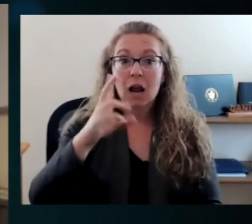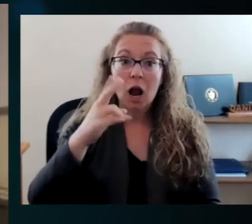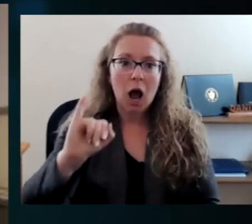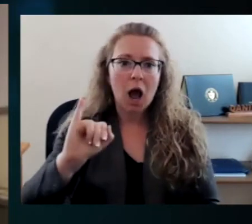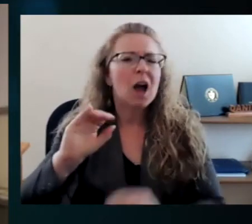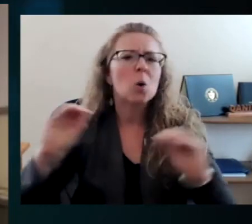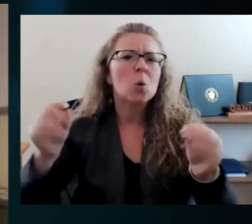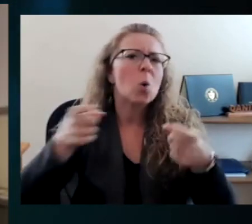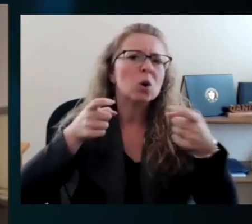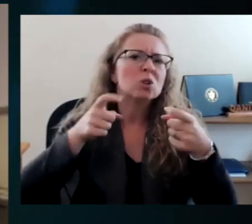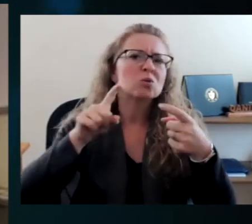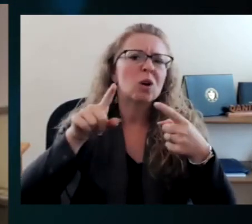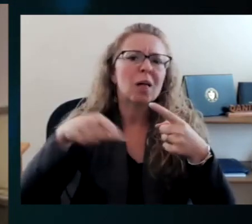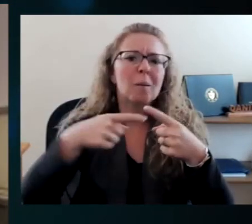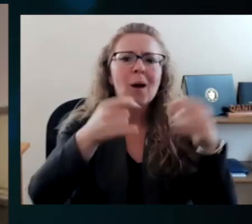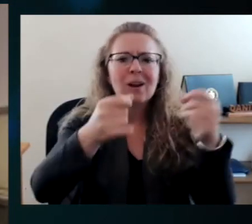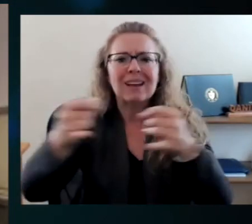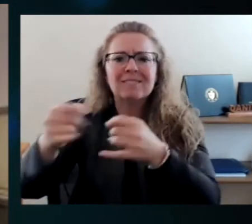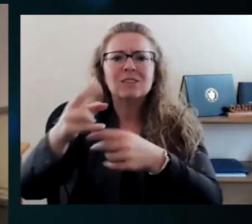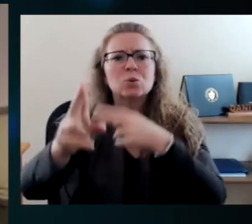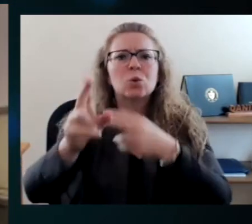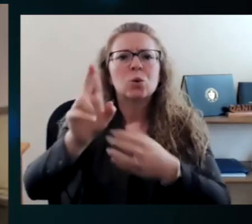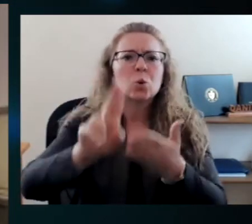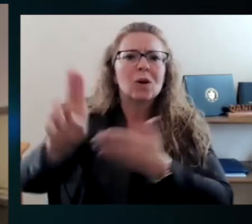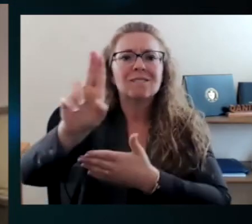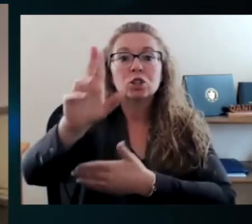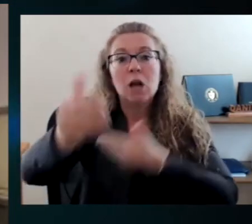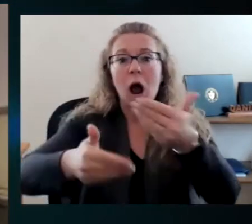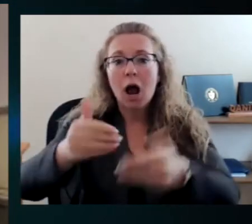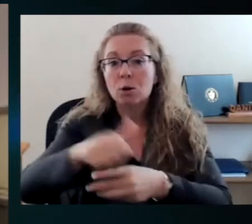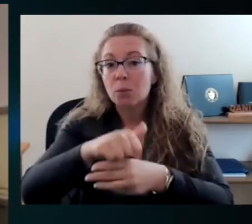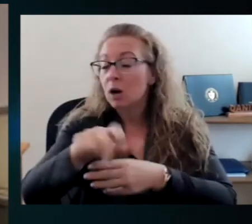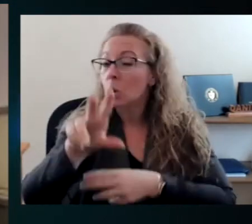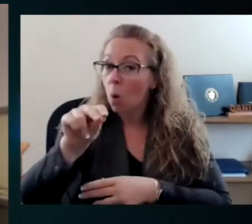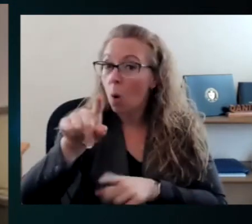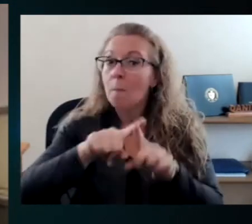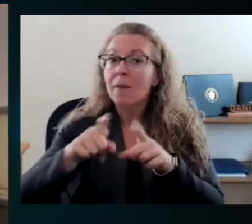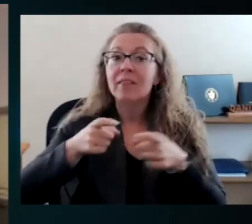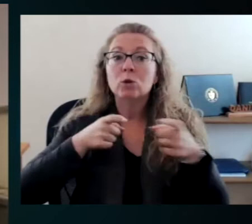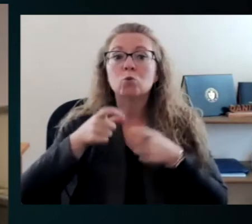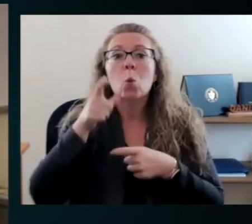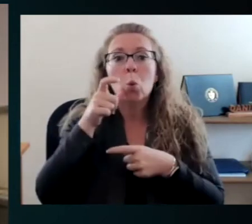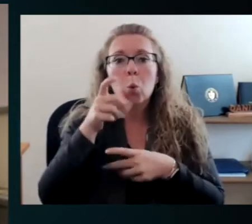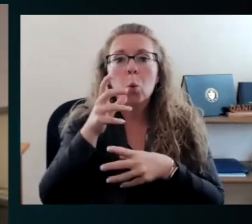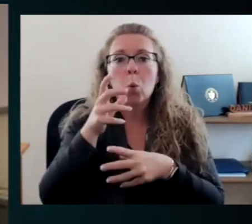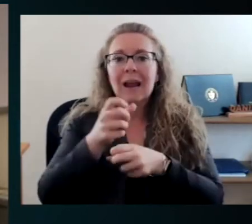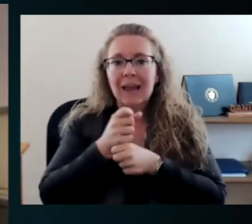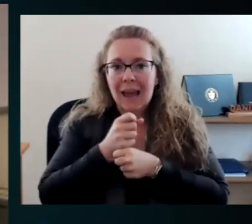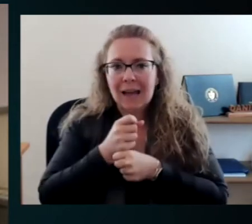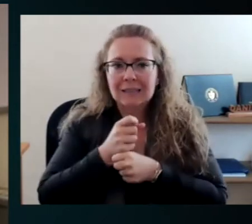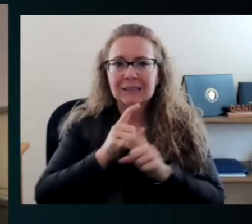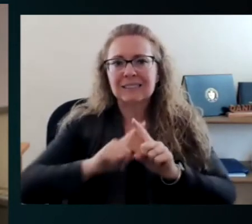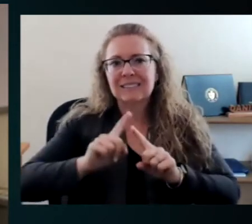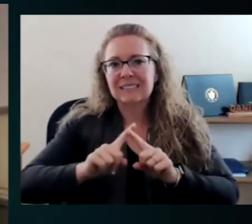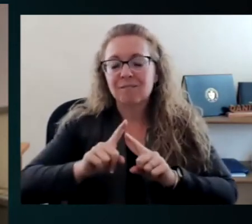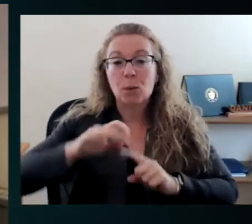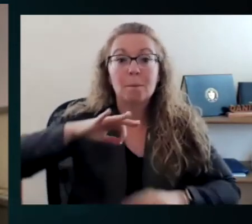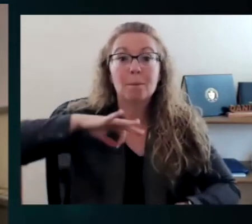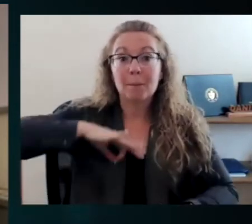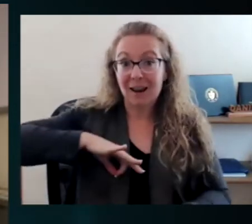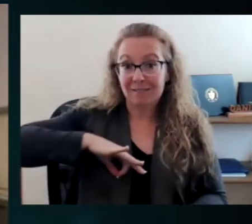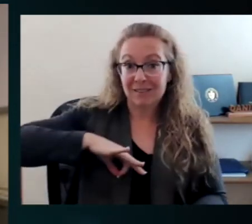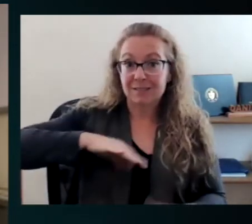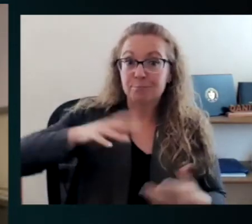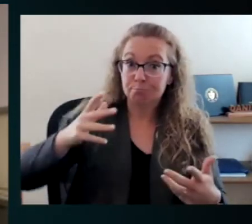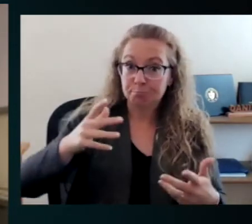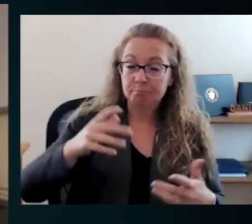individual university hiring. They don't. But they do have control over who gets all sorts of benefits in terms of having